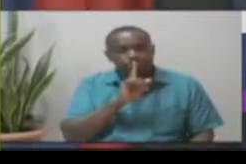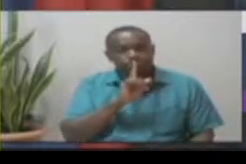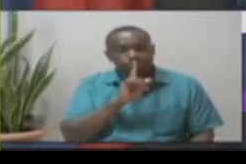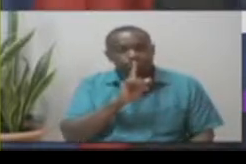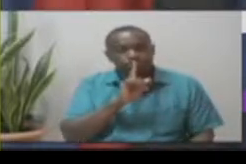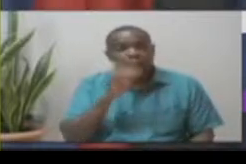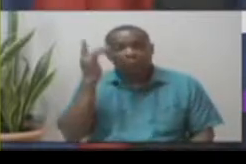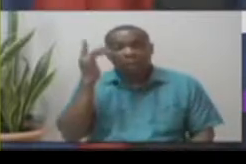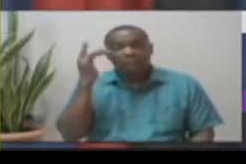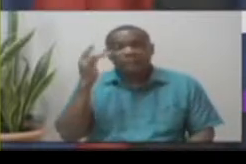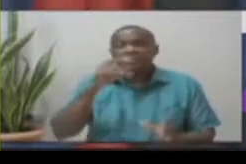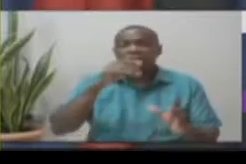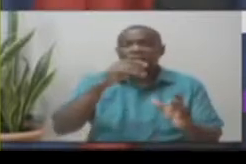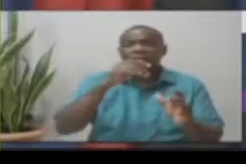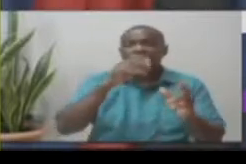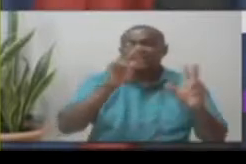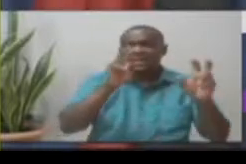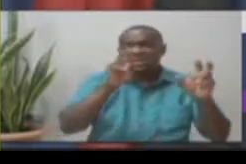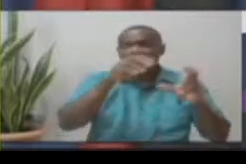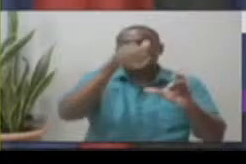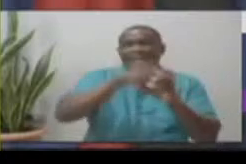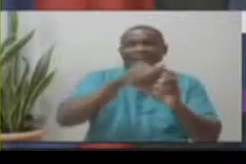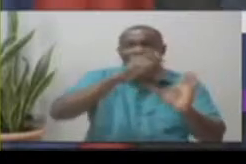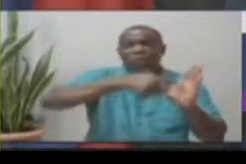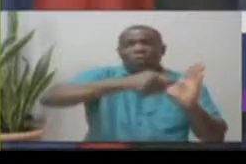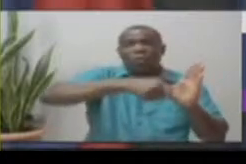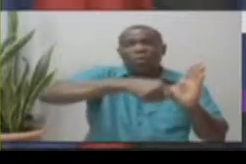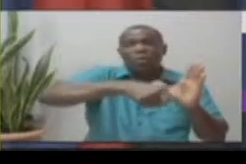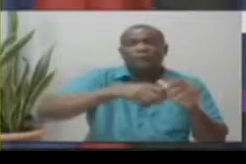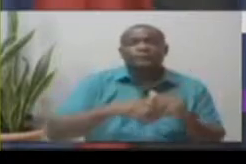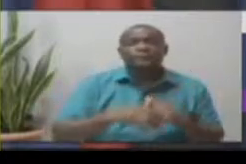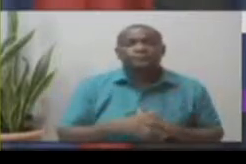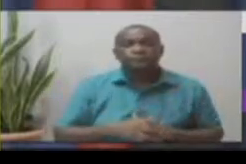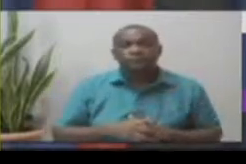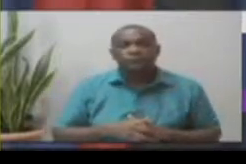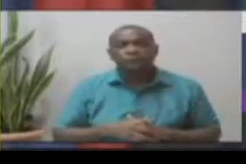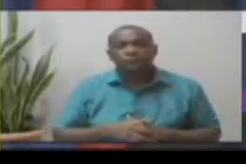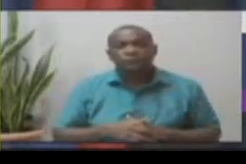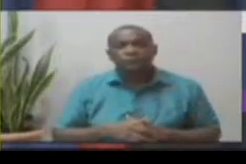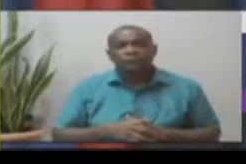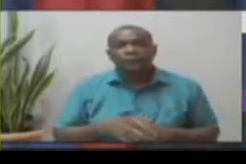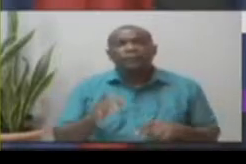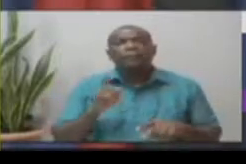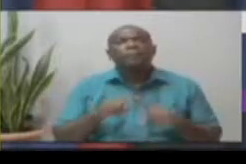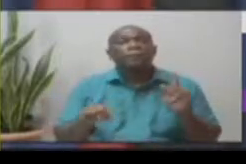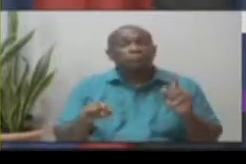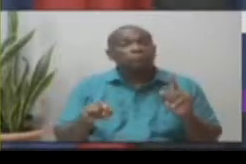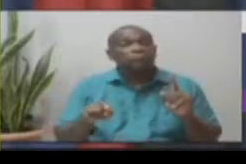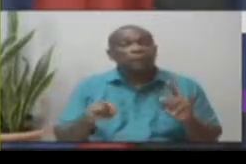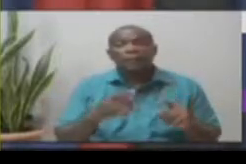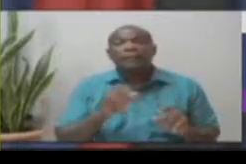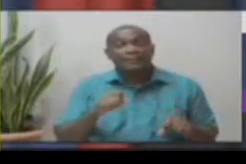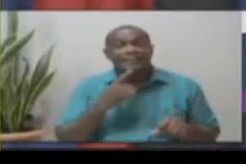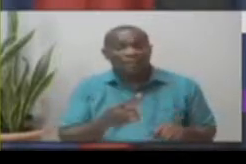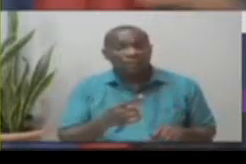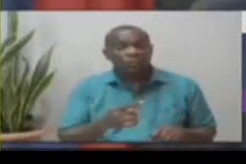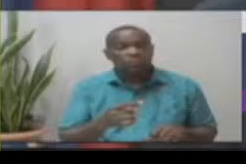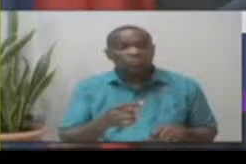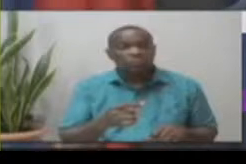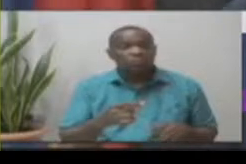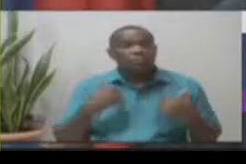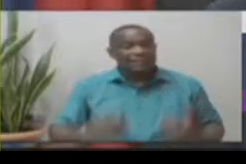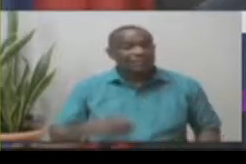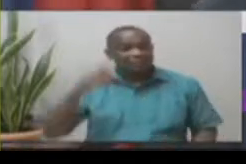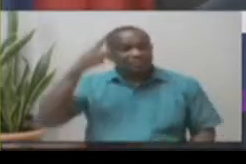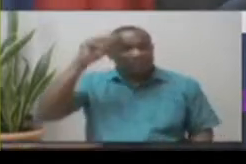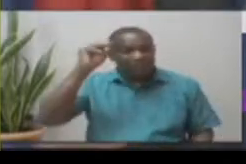But I tell you, if I was Prime Minister and there was anybody in my office who